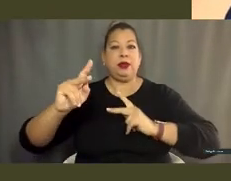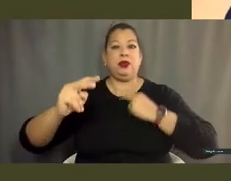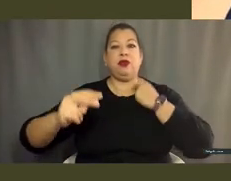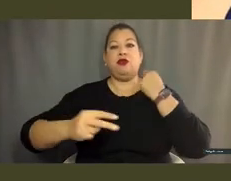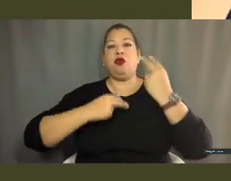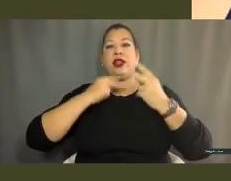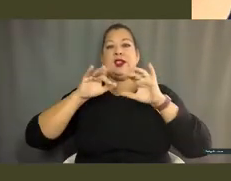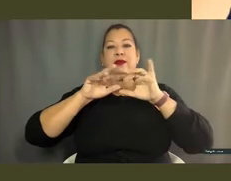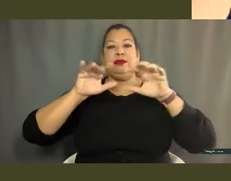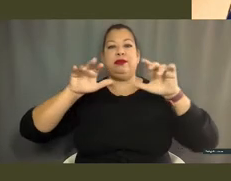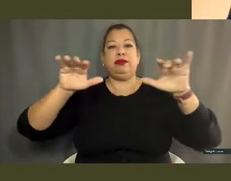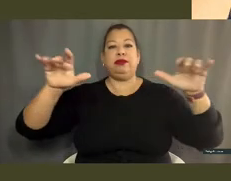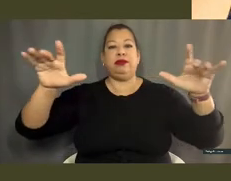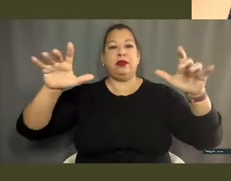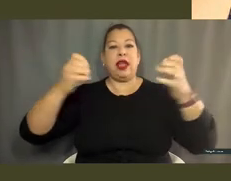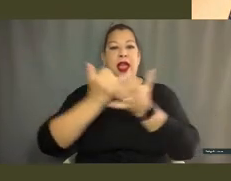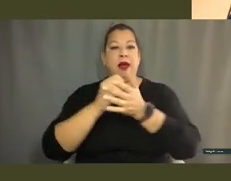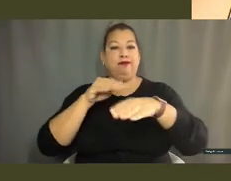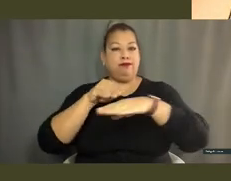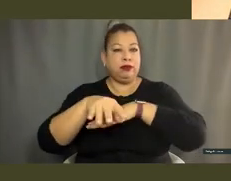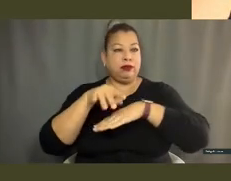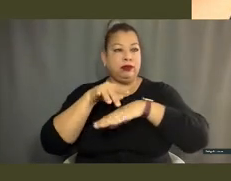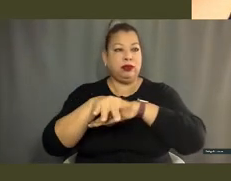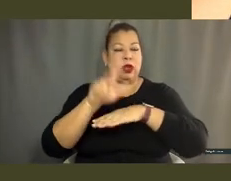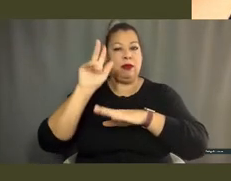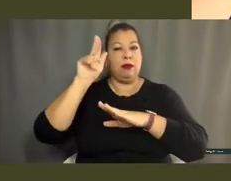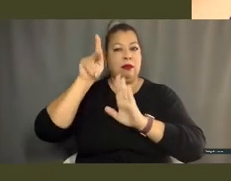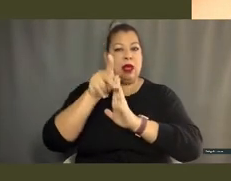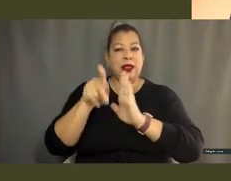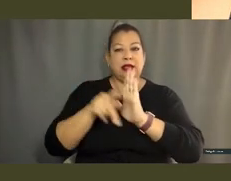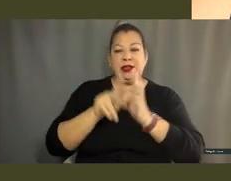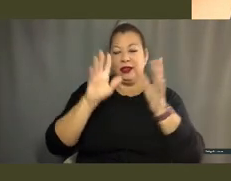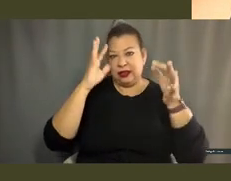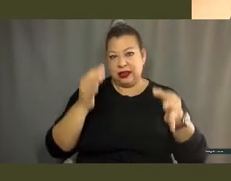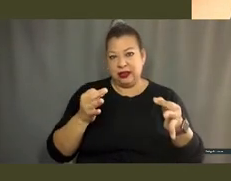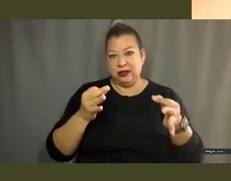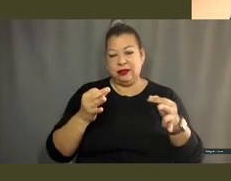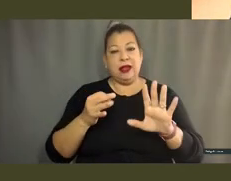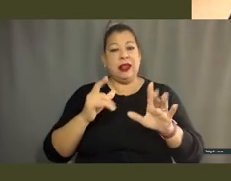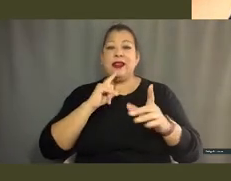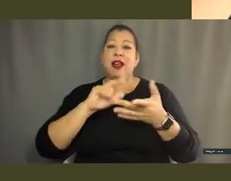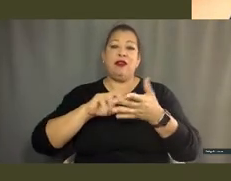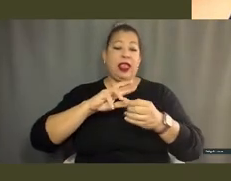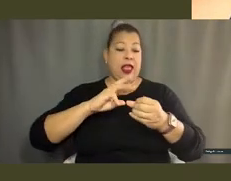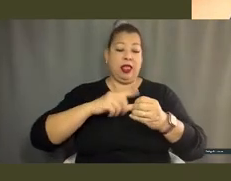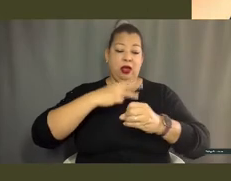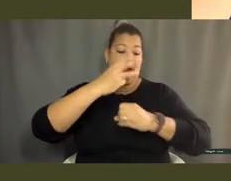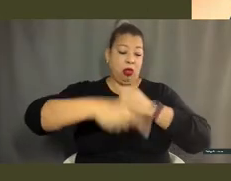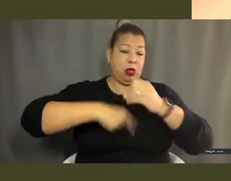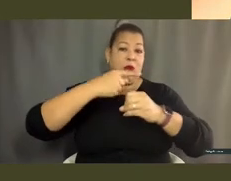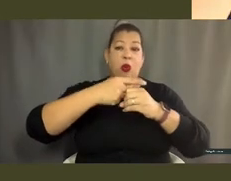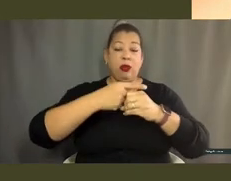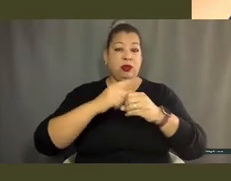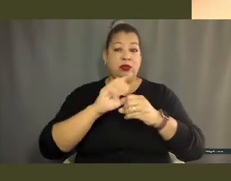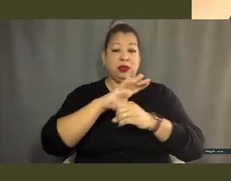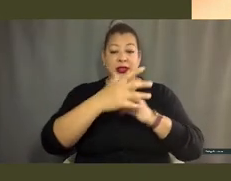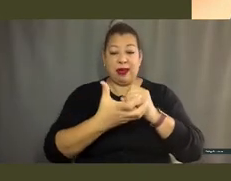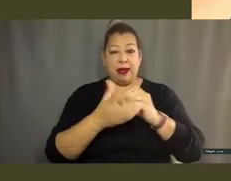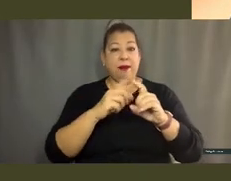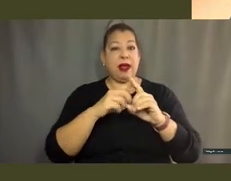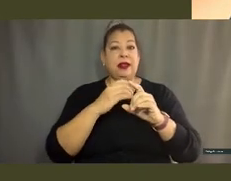shift, you know, the policy decisions, not just within the global space, but also at the national